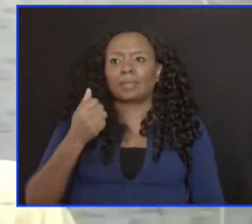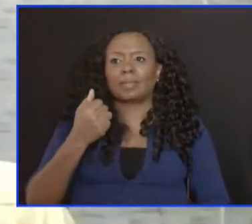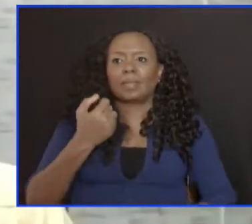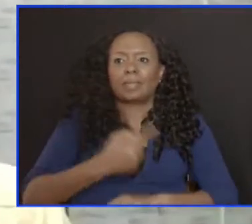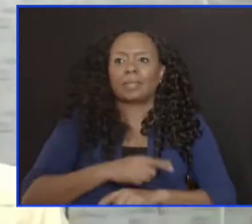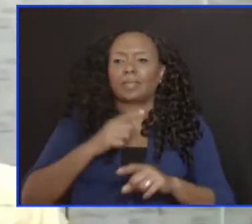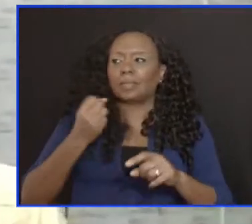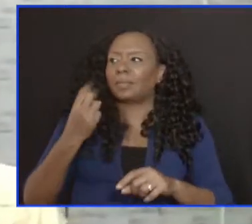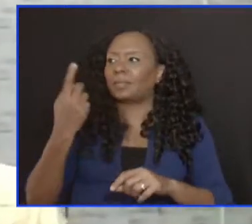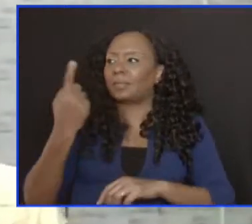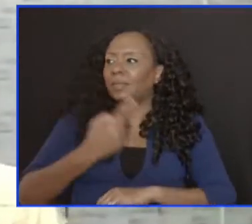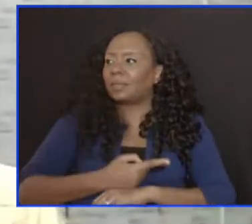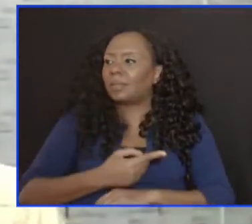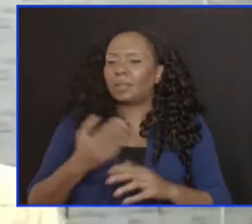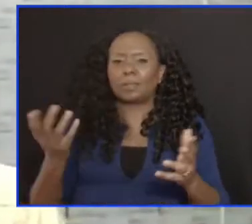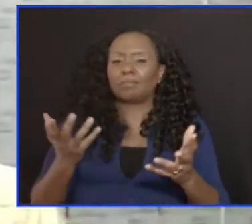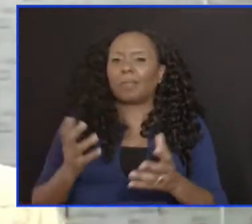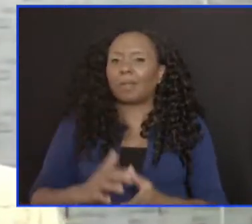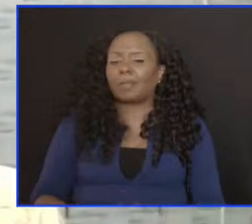that?